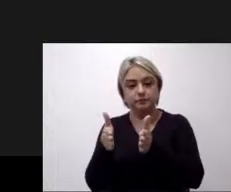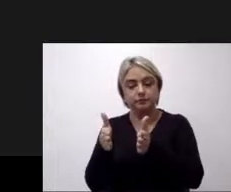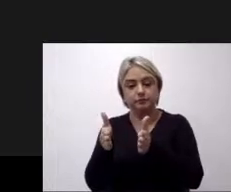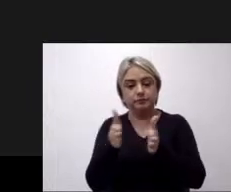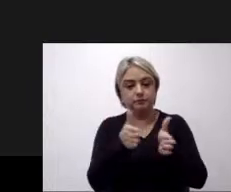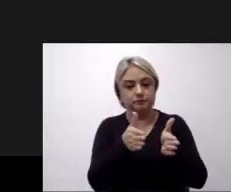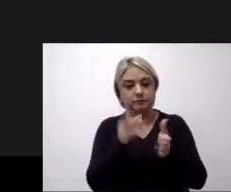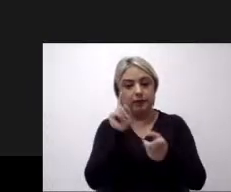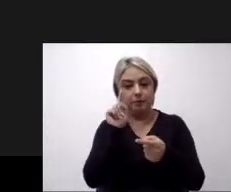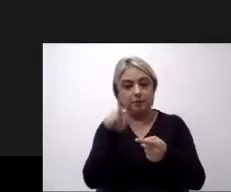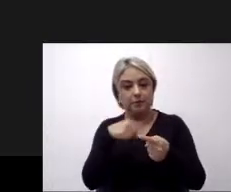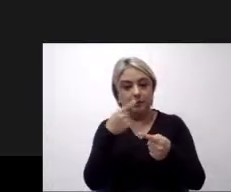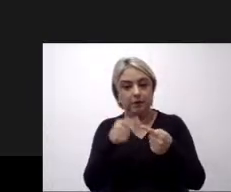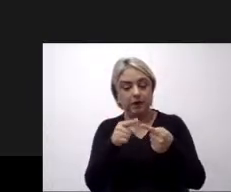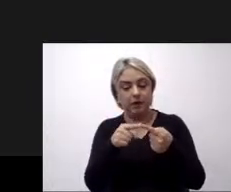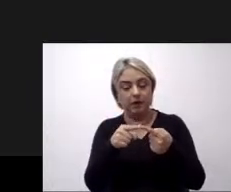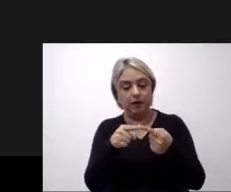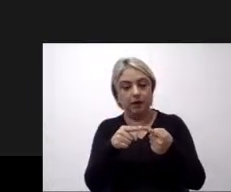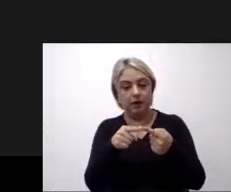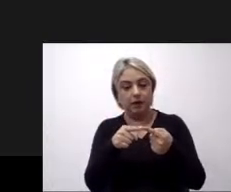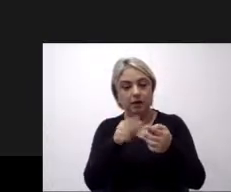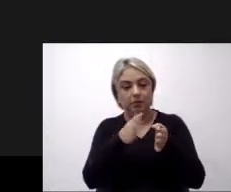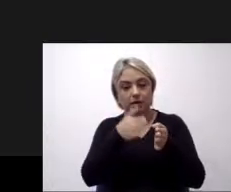third part